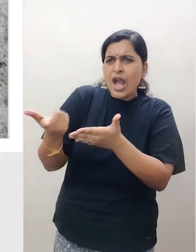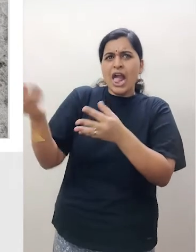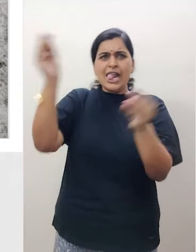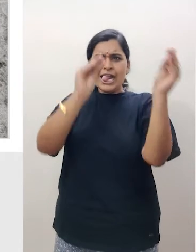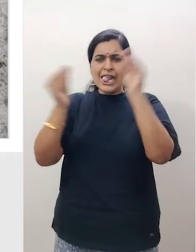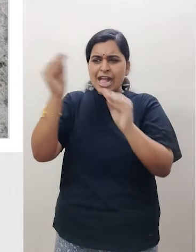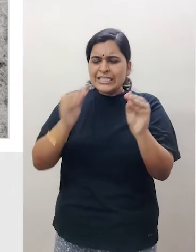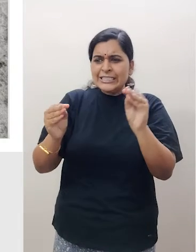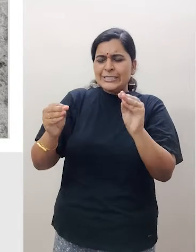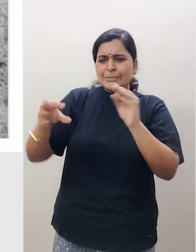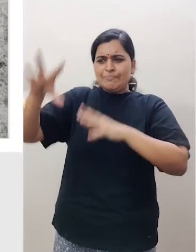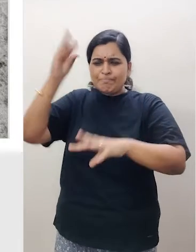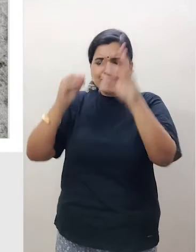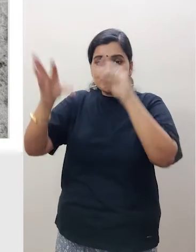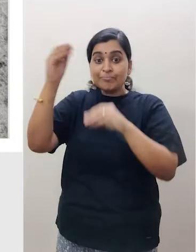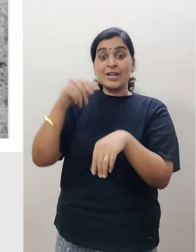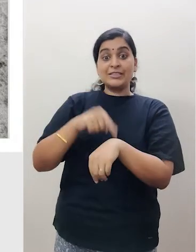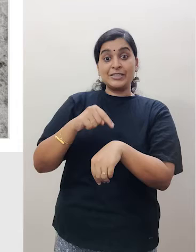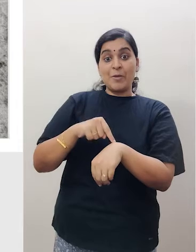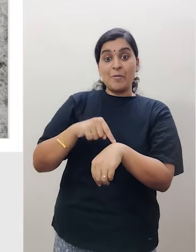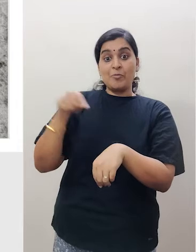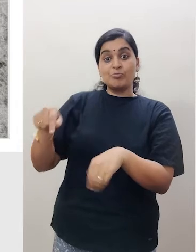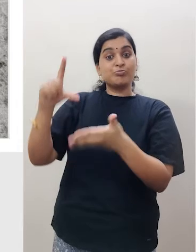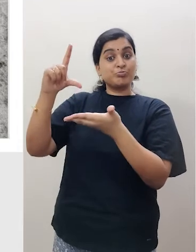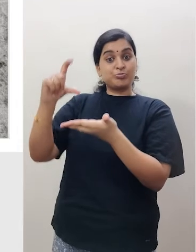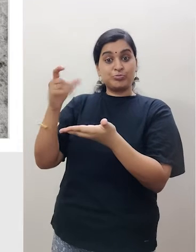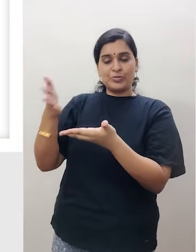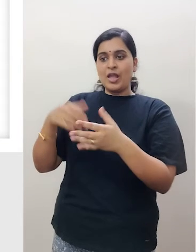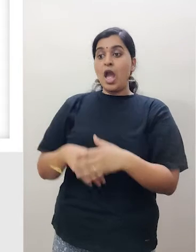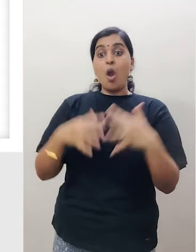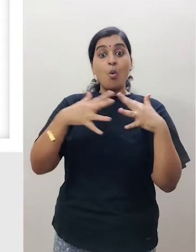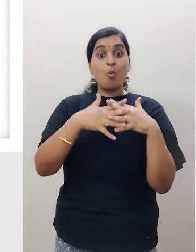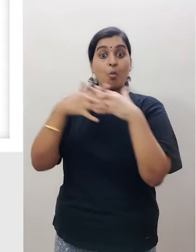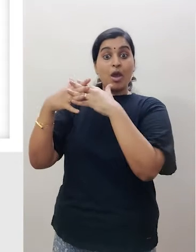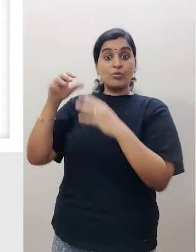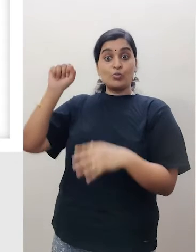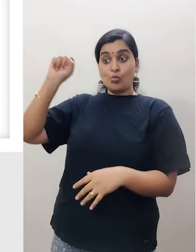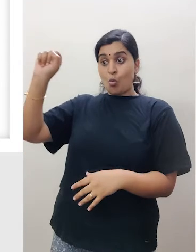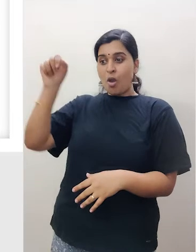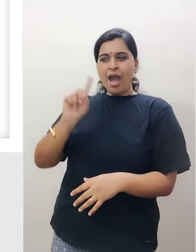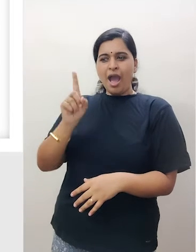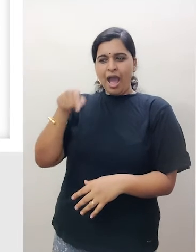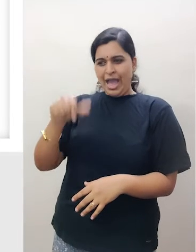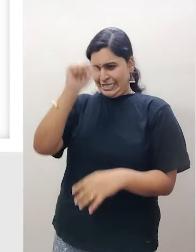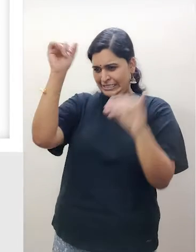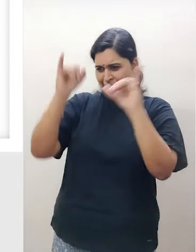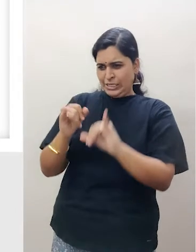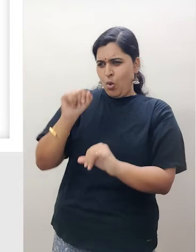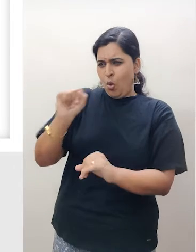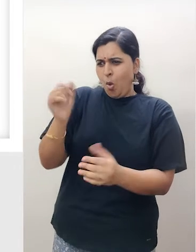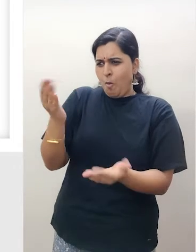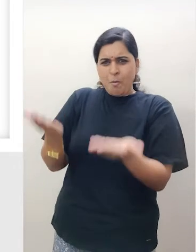work. Despite exposure to Western norms of artistic education, Jyoti Bhatt's work shows a balance